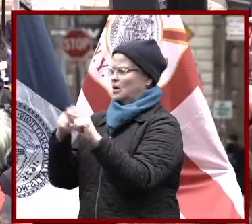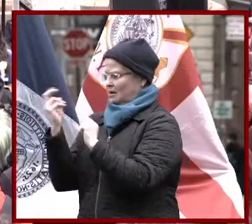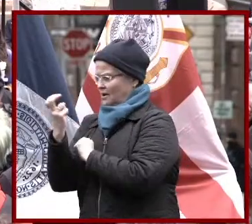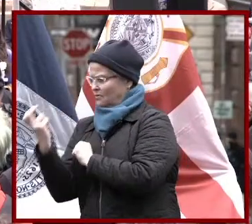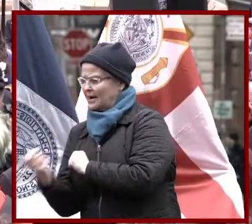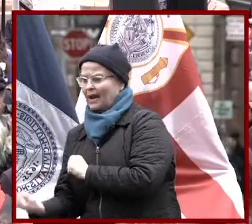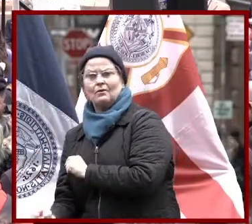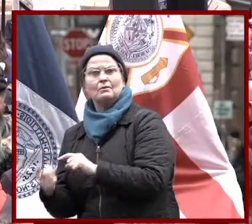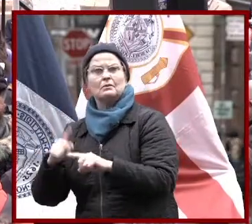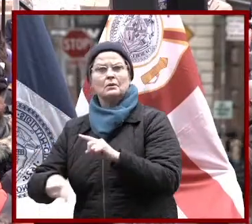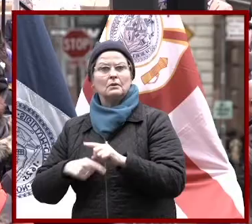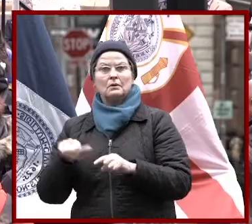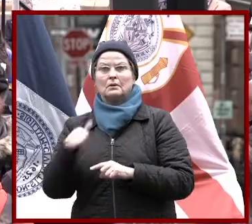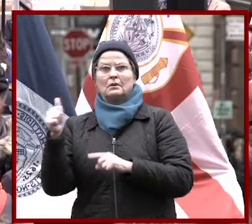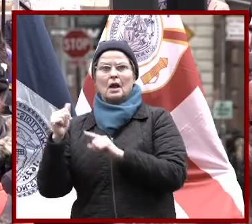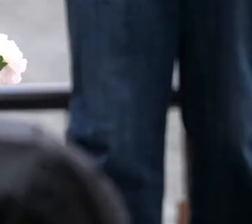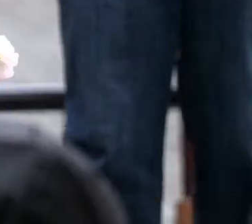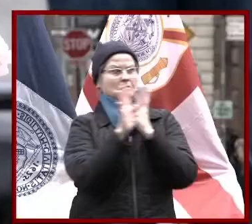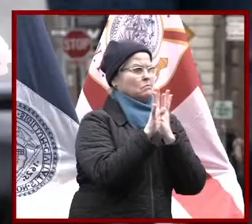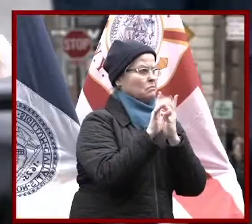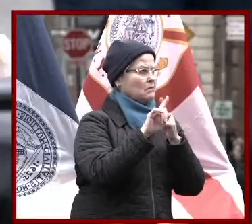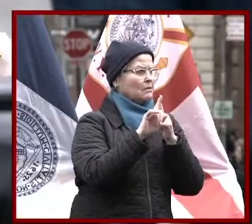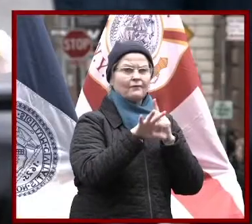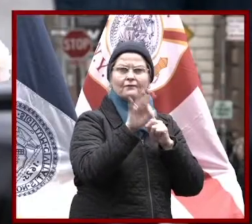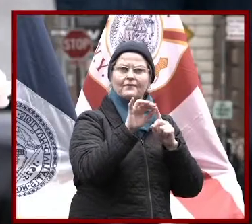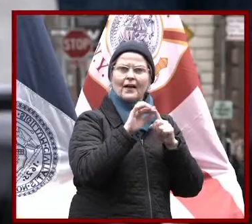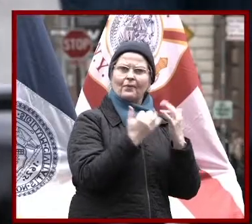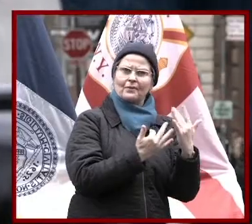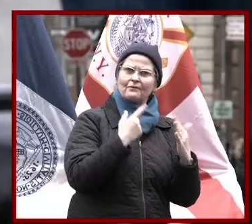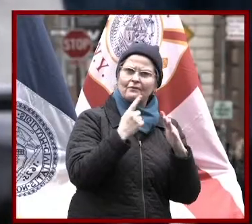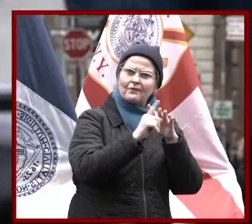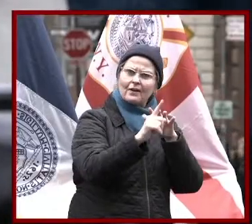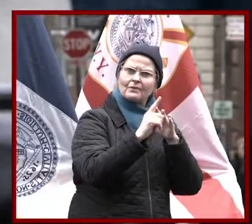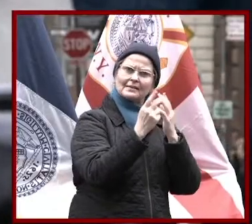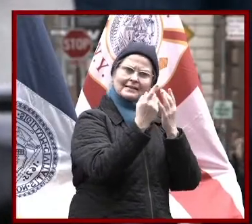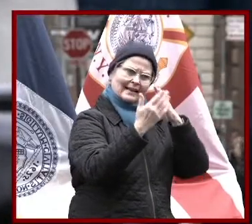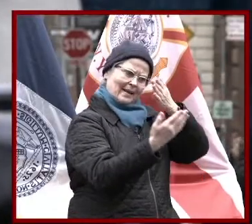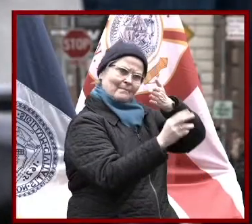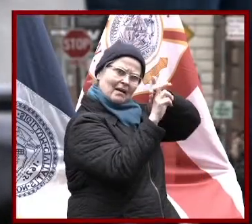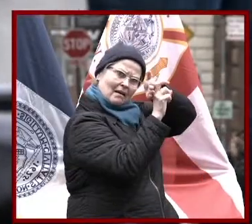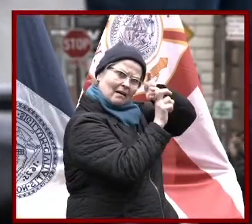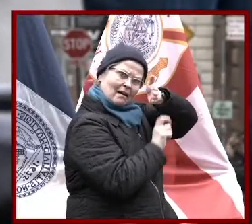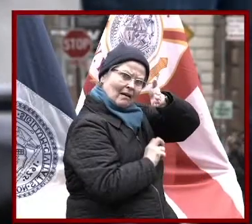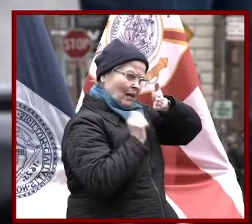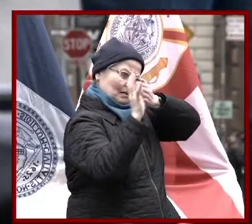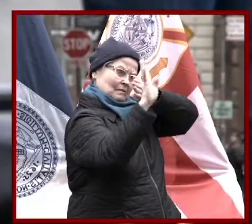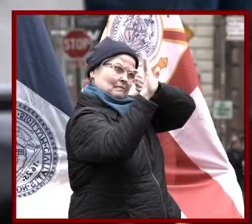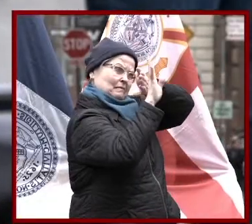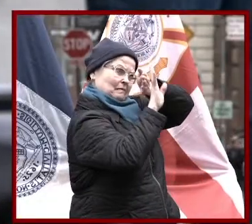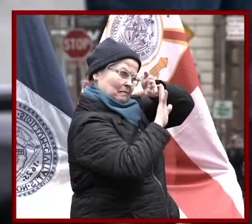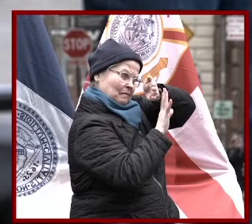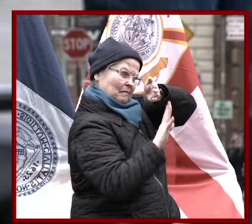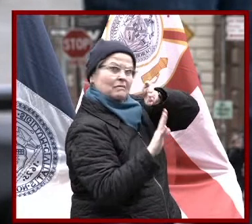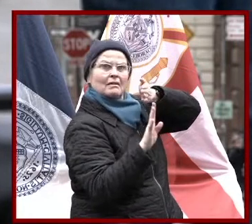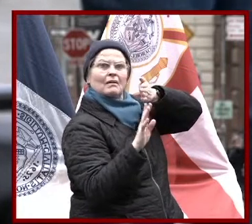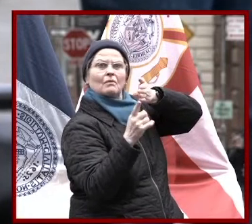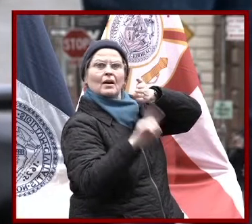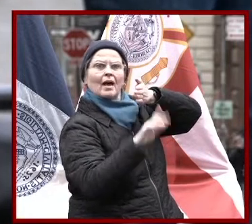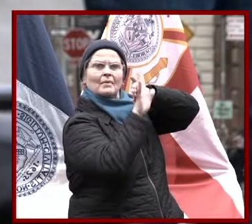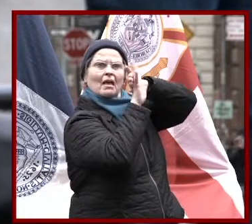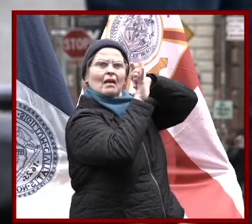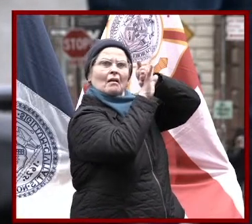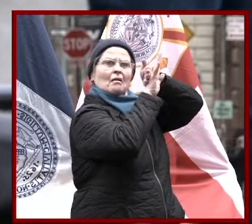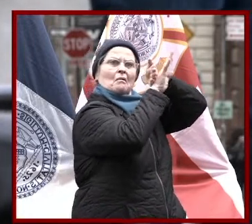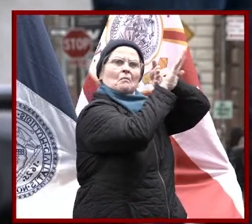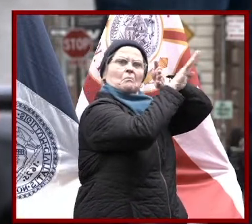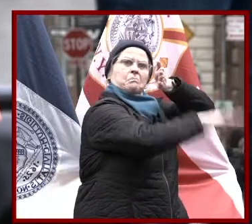the fire escape, which quickly filled with desperate workers. Suddenly, it broke away from the building,